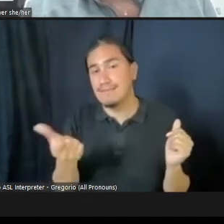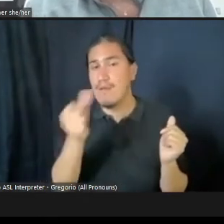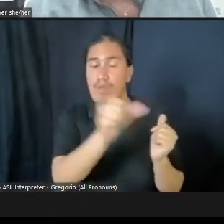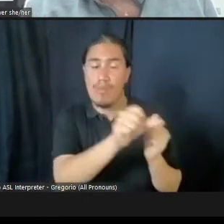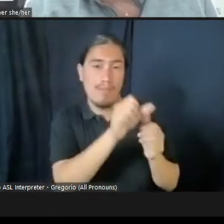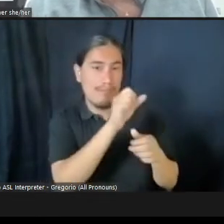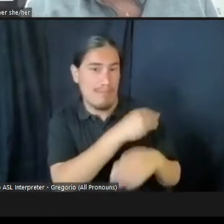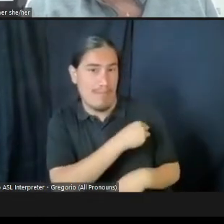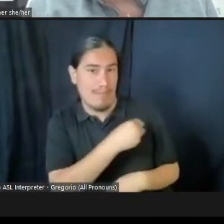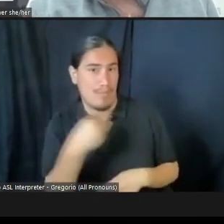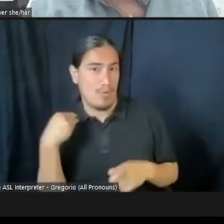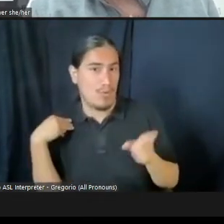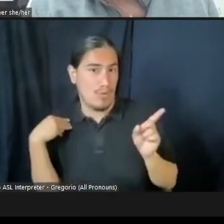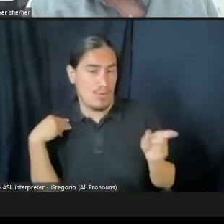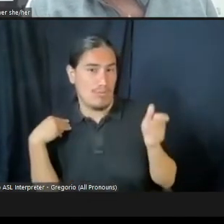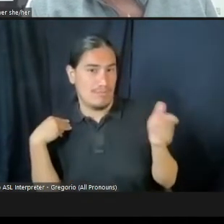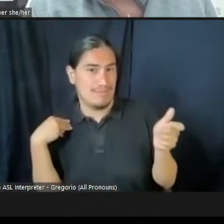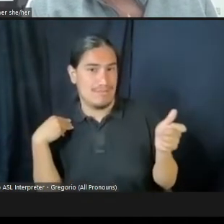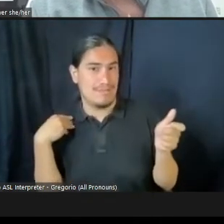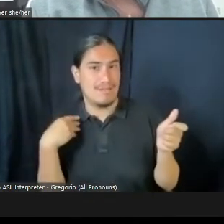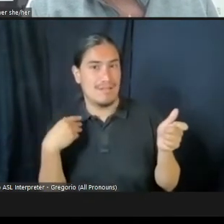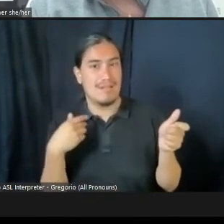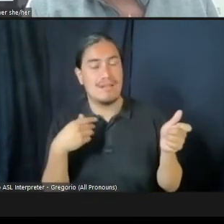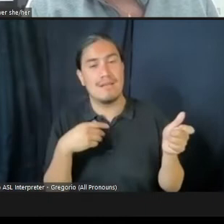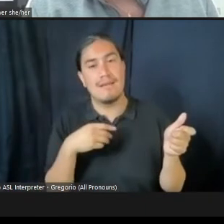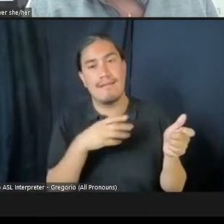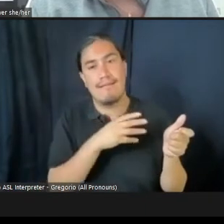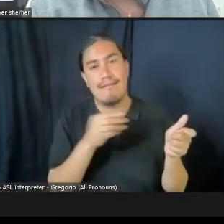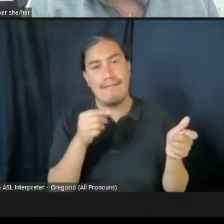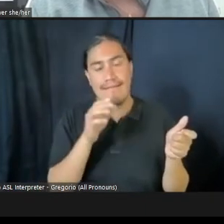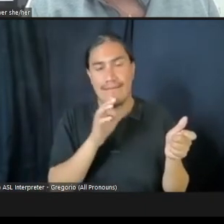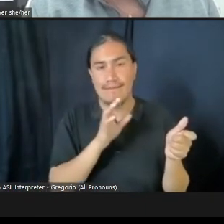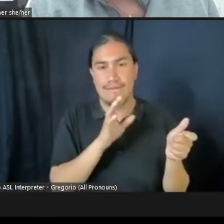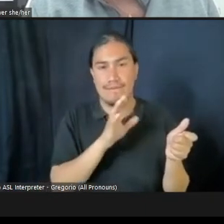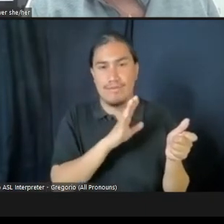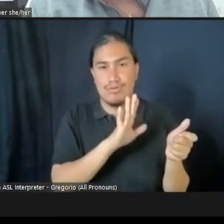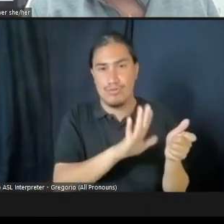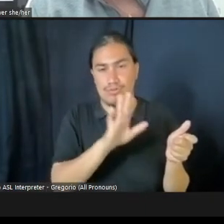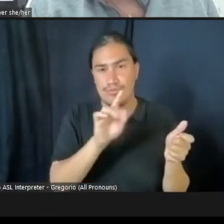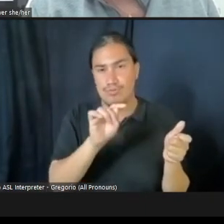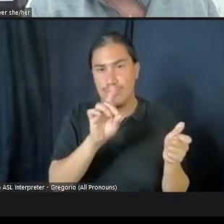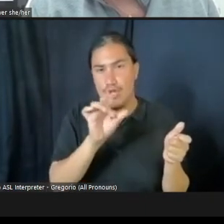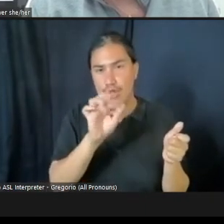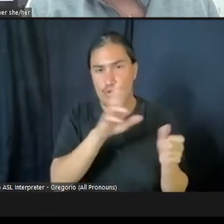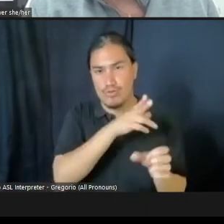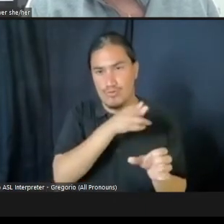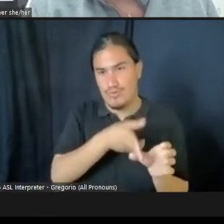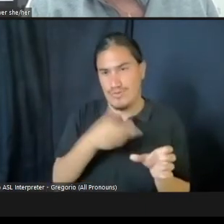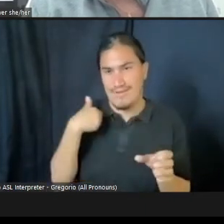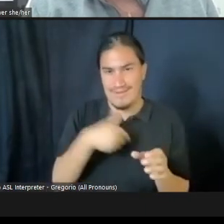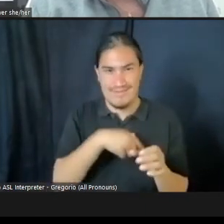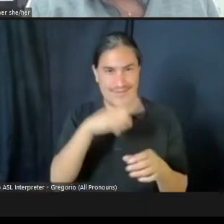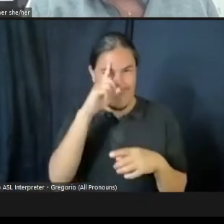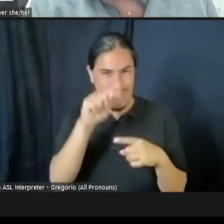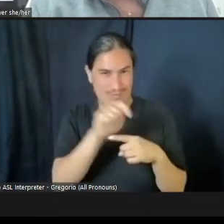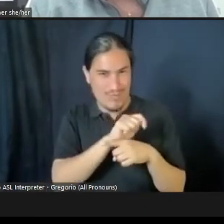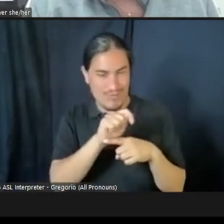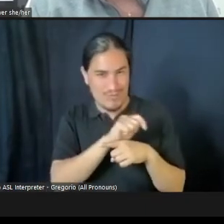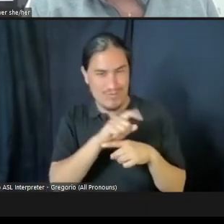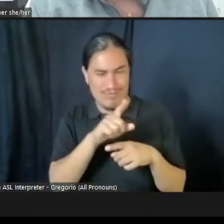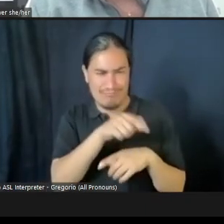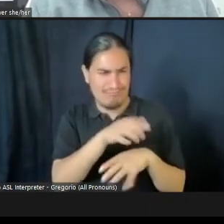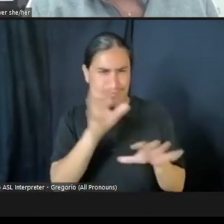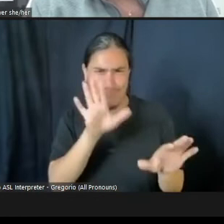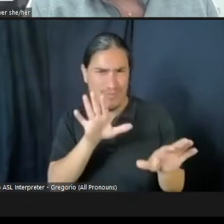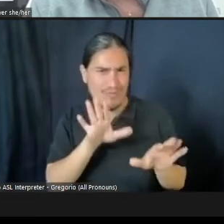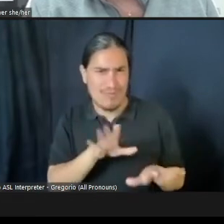members lost some childcare, and her toddler joined us for rehearsal and was a delight, but